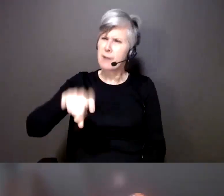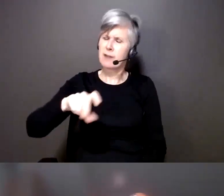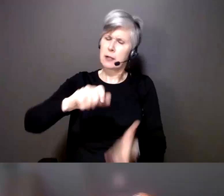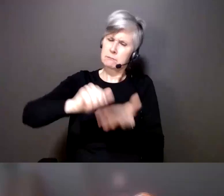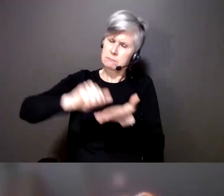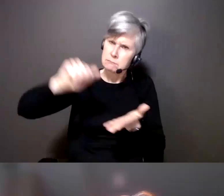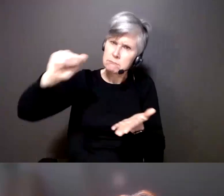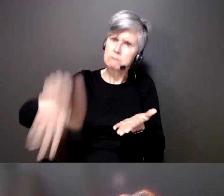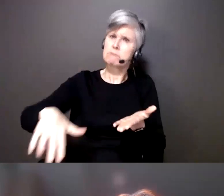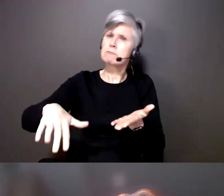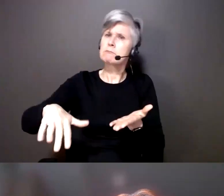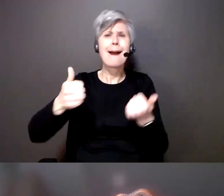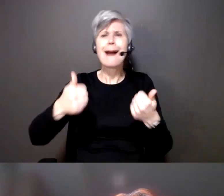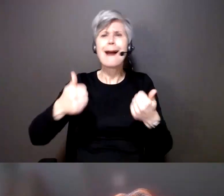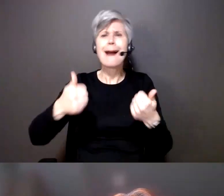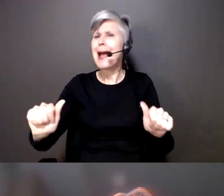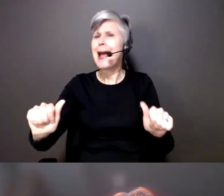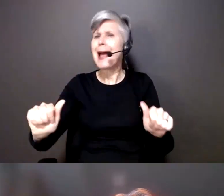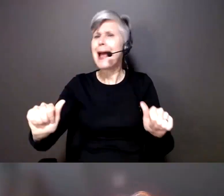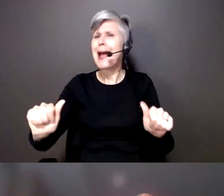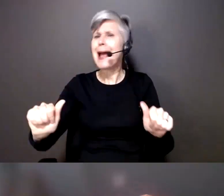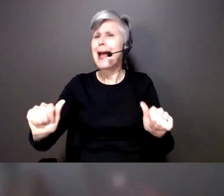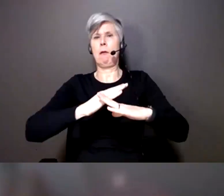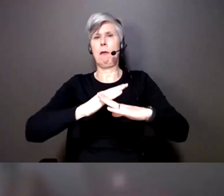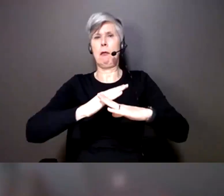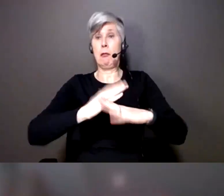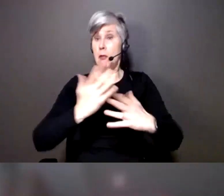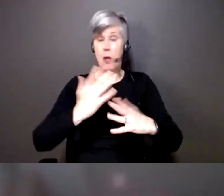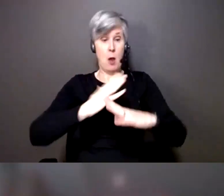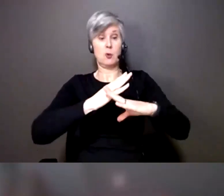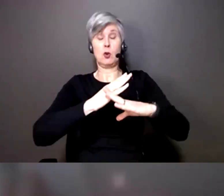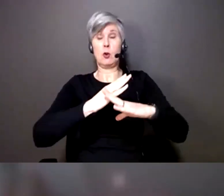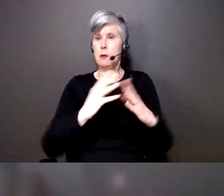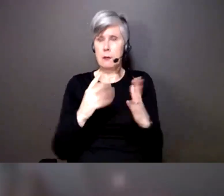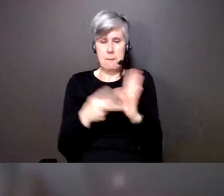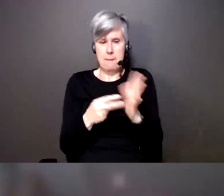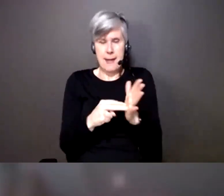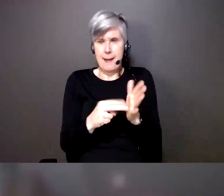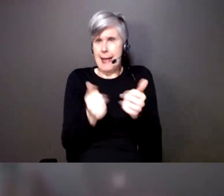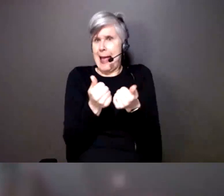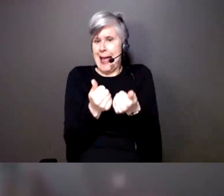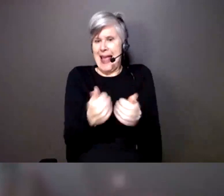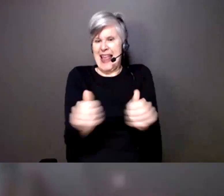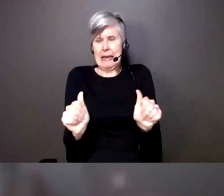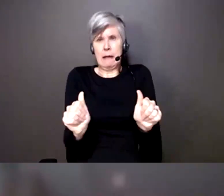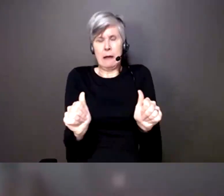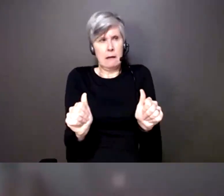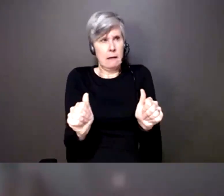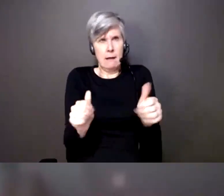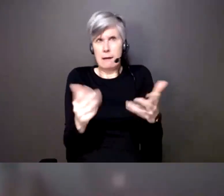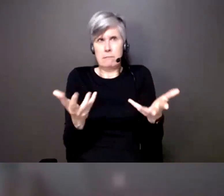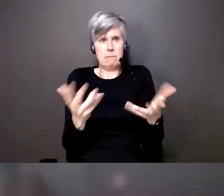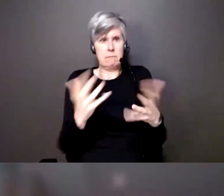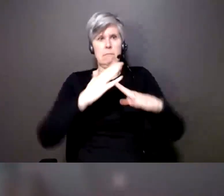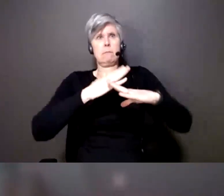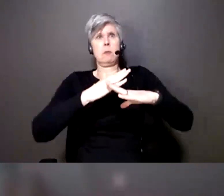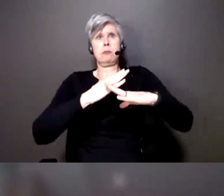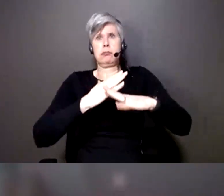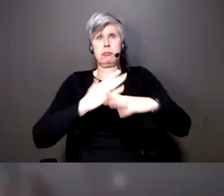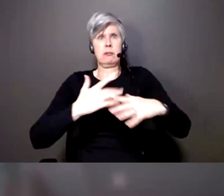really not just physical obstacles, they're obstacles to participation by anyone,